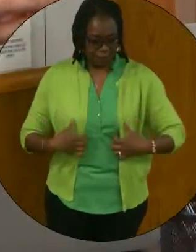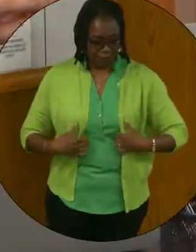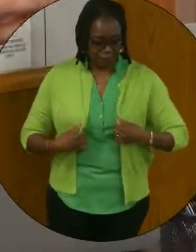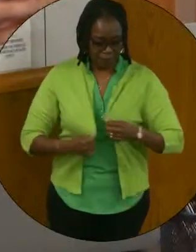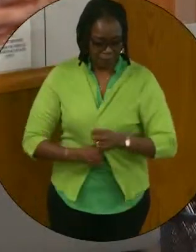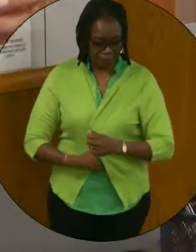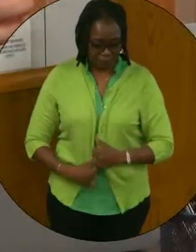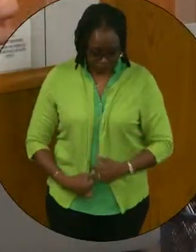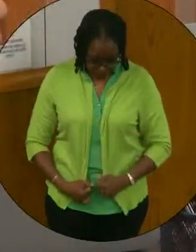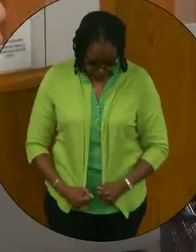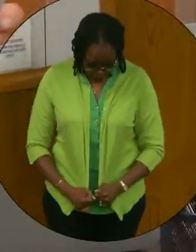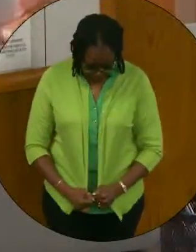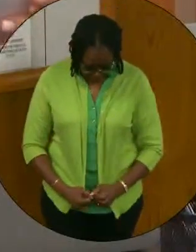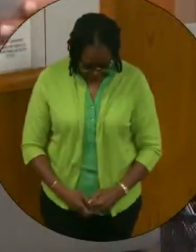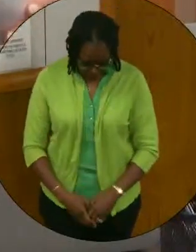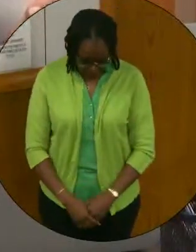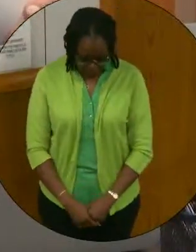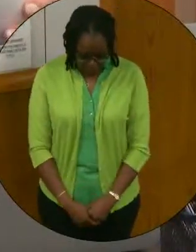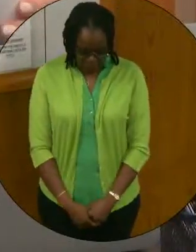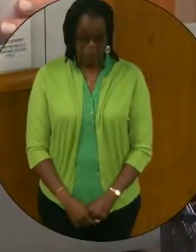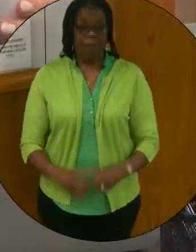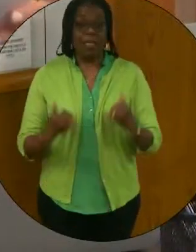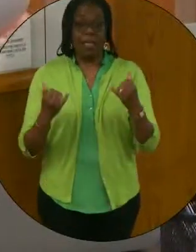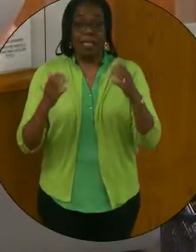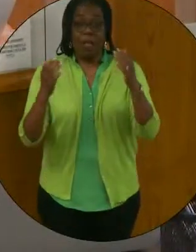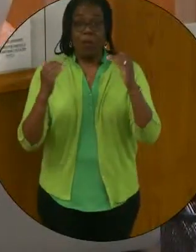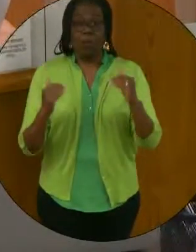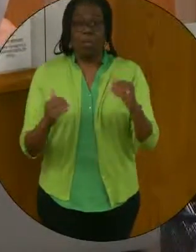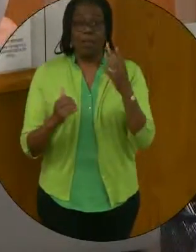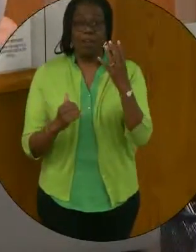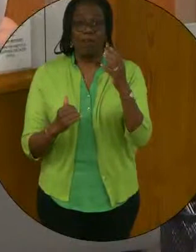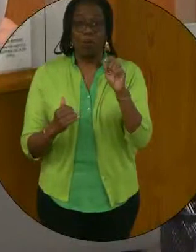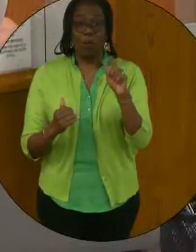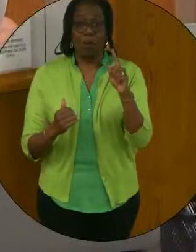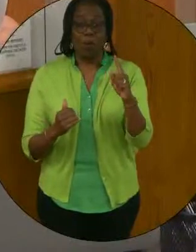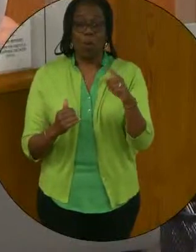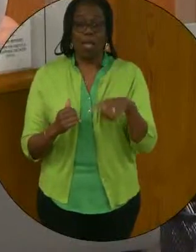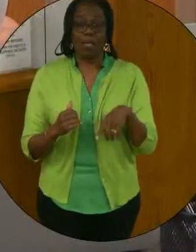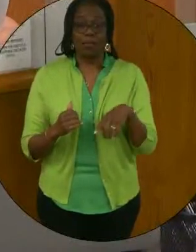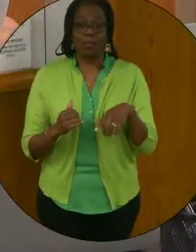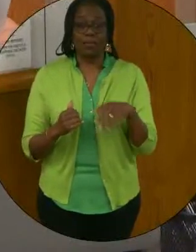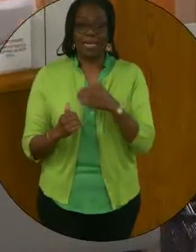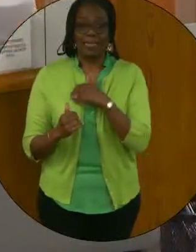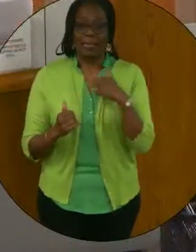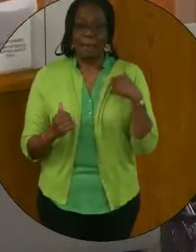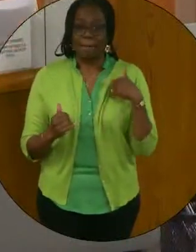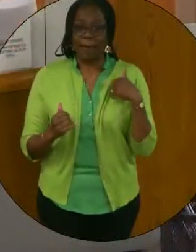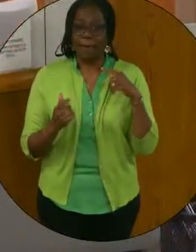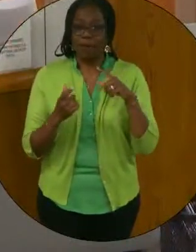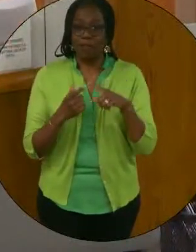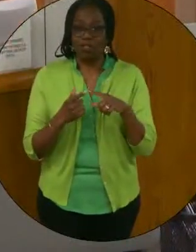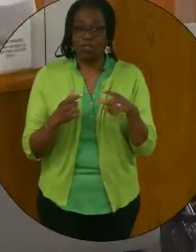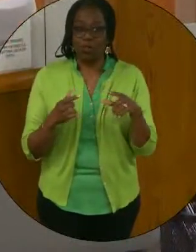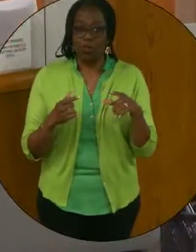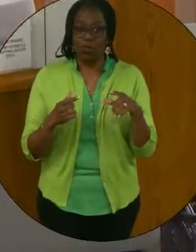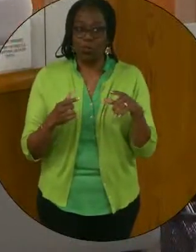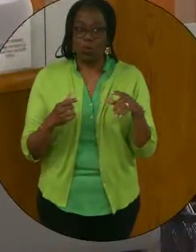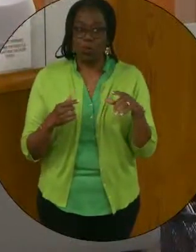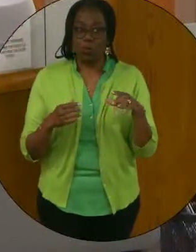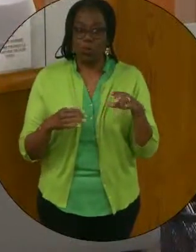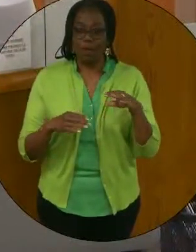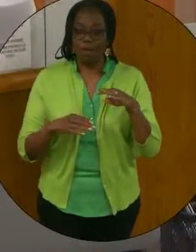All right. We are ready to move on to item 4.01, appointment of a member to fill an unexpired term on the